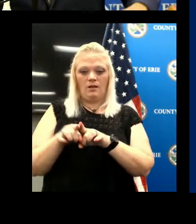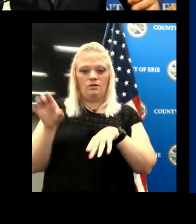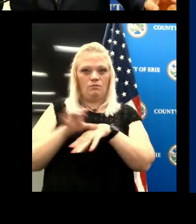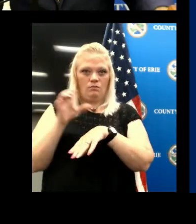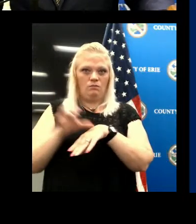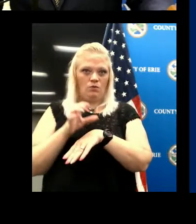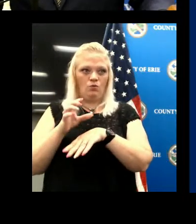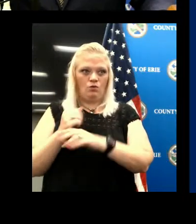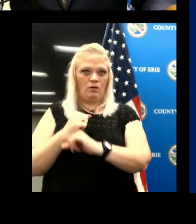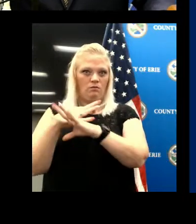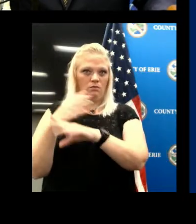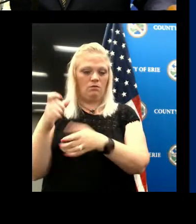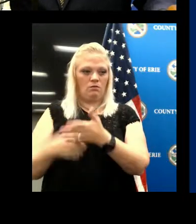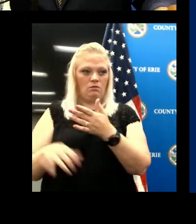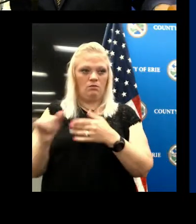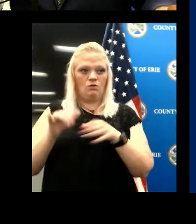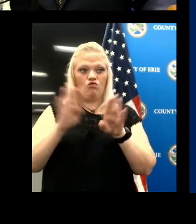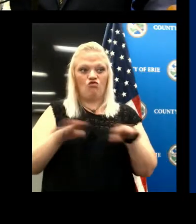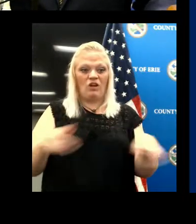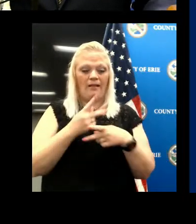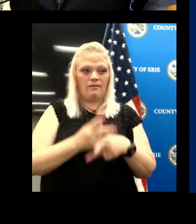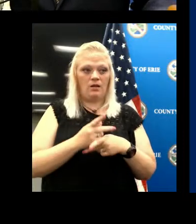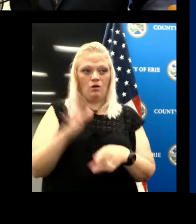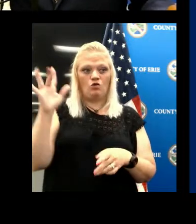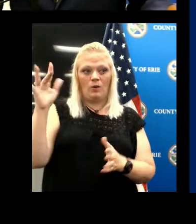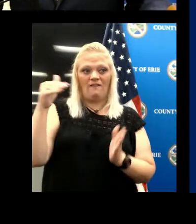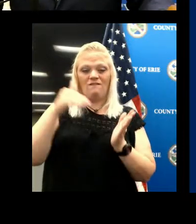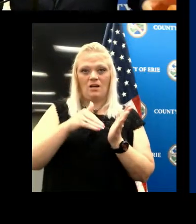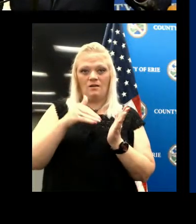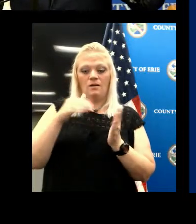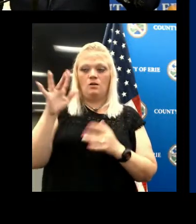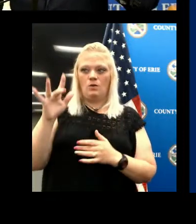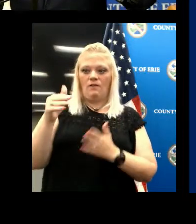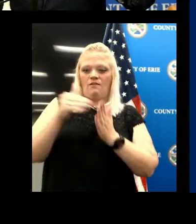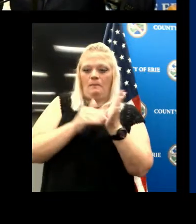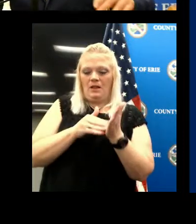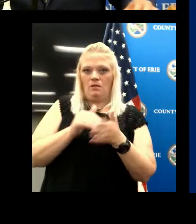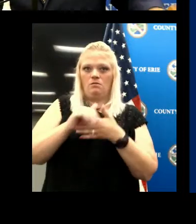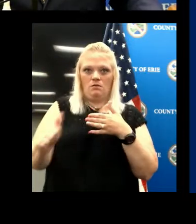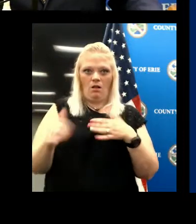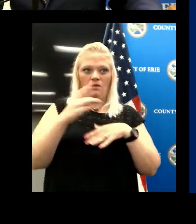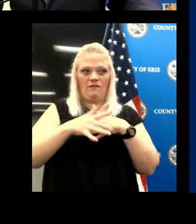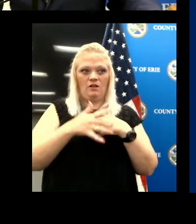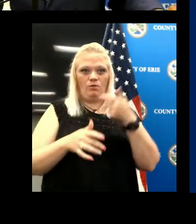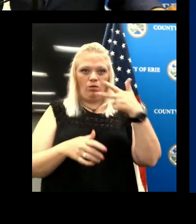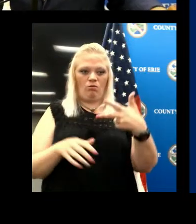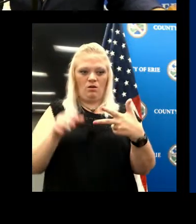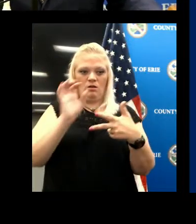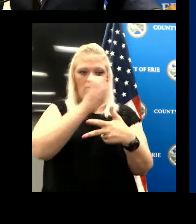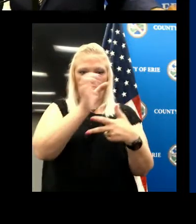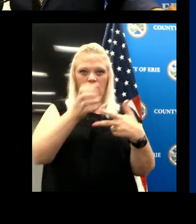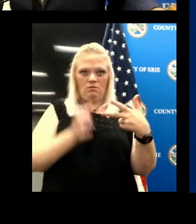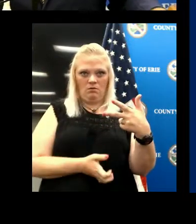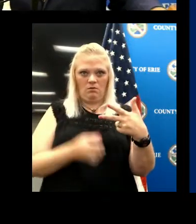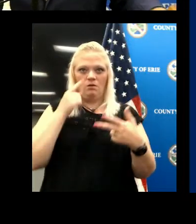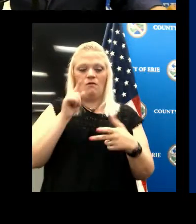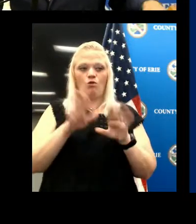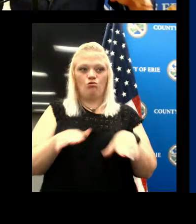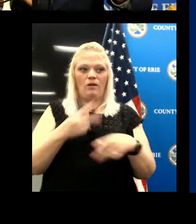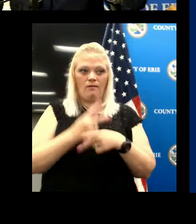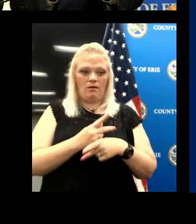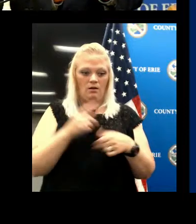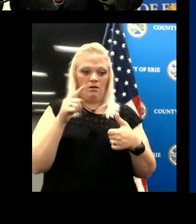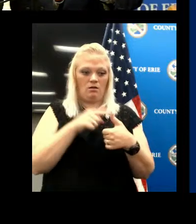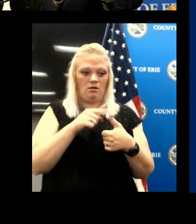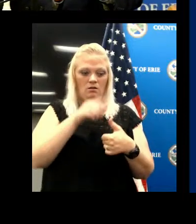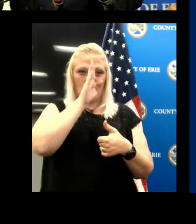costs. Child care, we announced last week, $25 million available in 3 different buckets for child care, one which